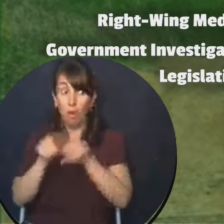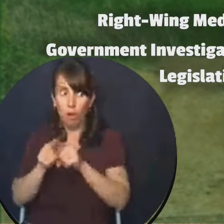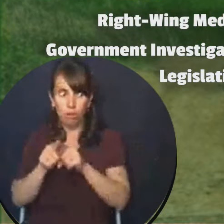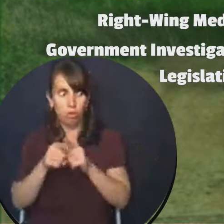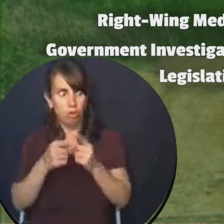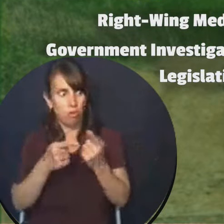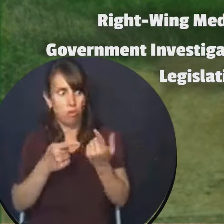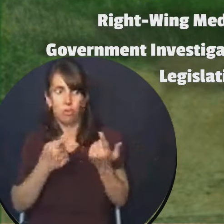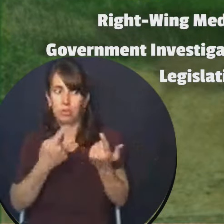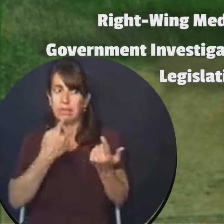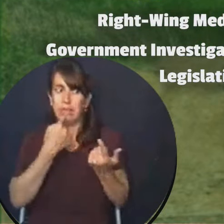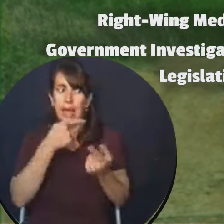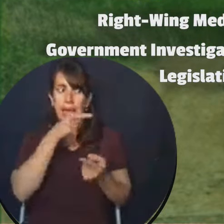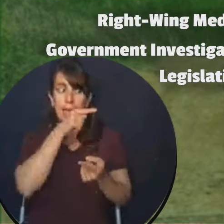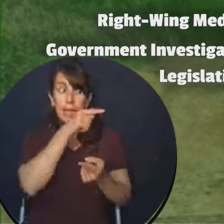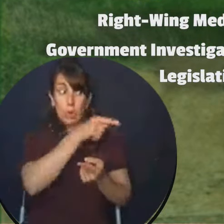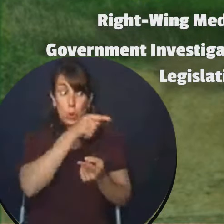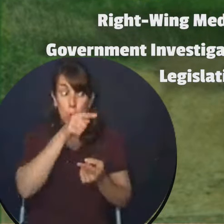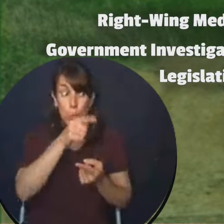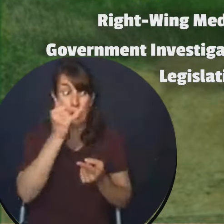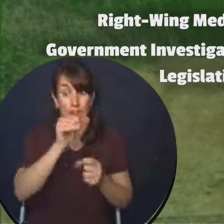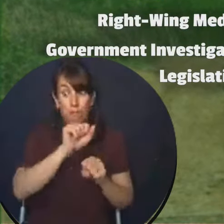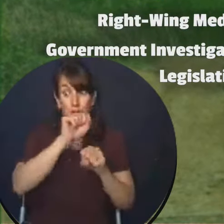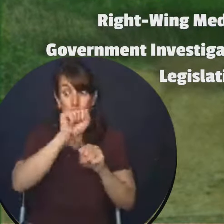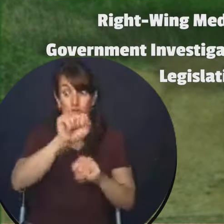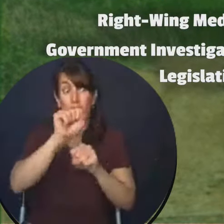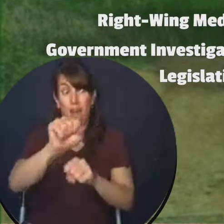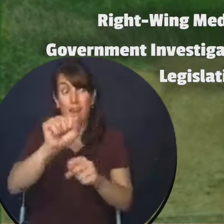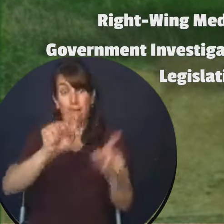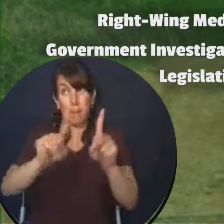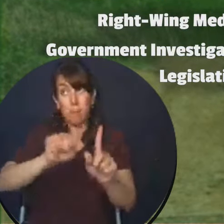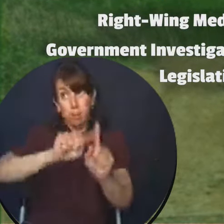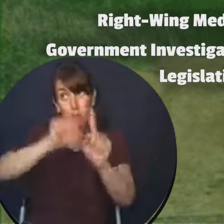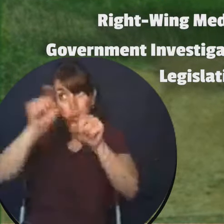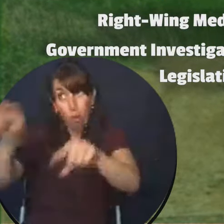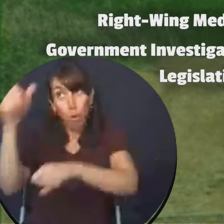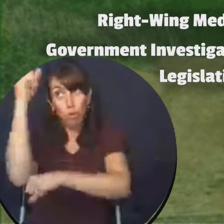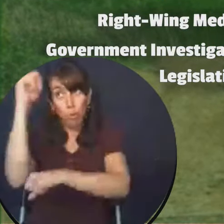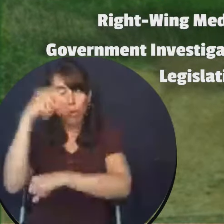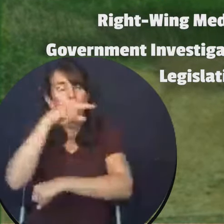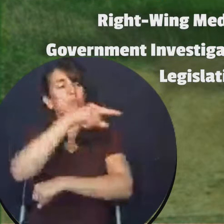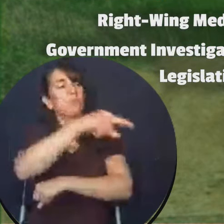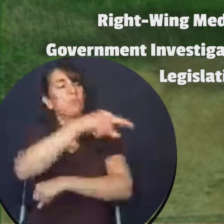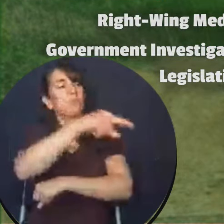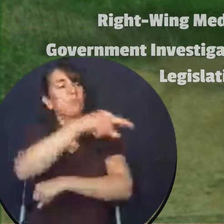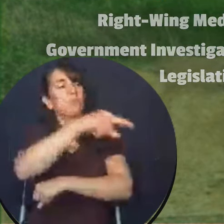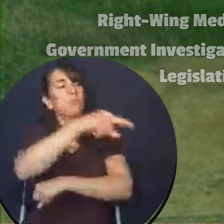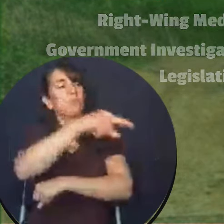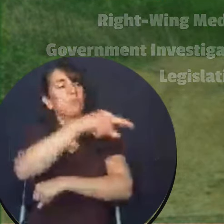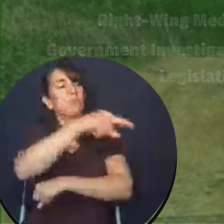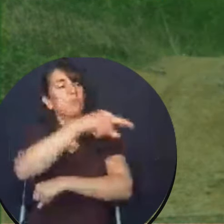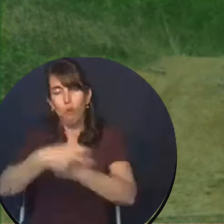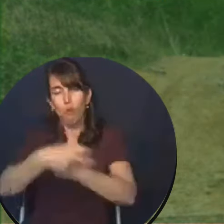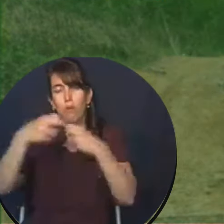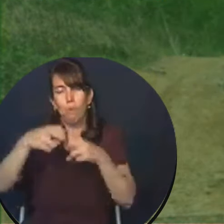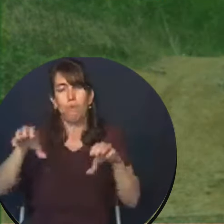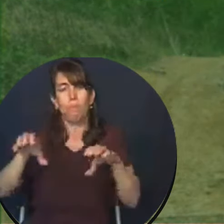the road. And then it escalates to arrest, prosecution, and incarceration. Next slide, John.